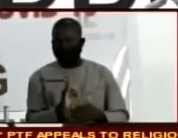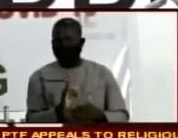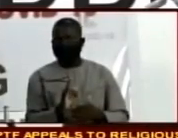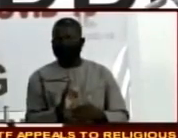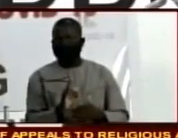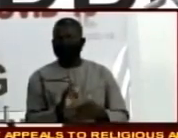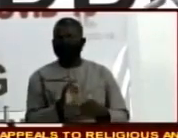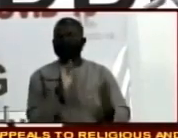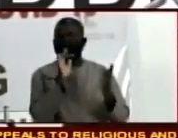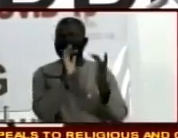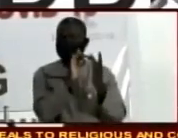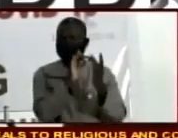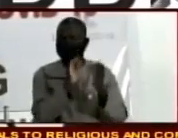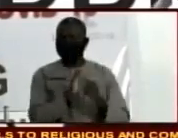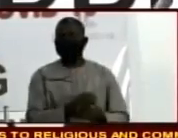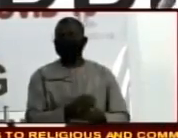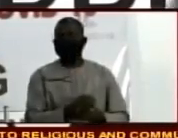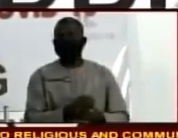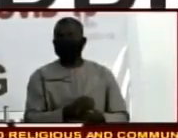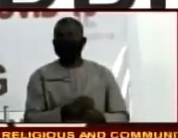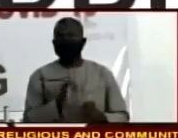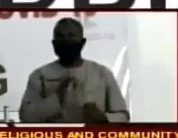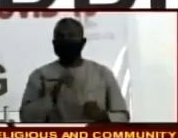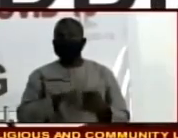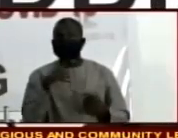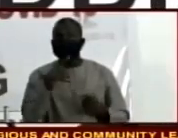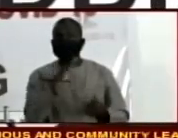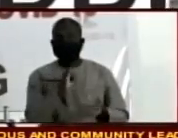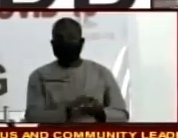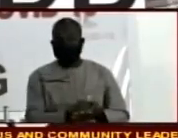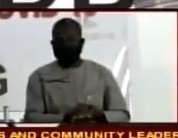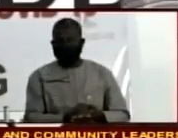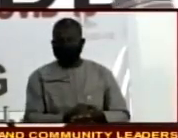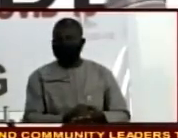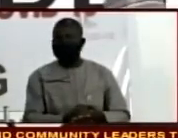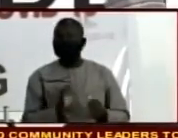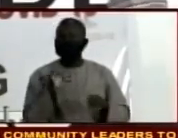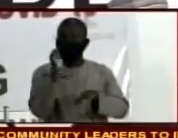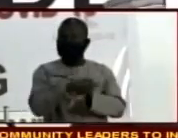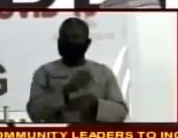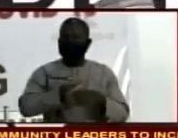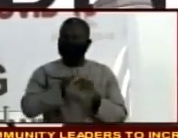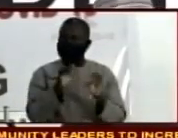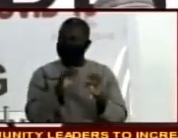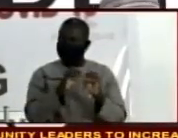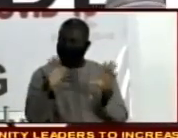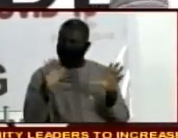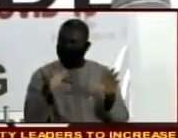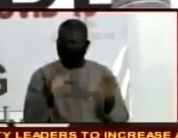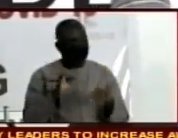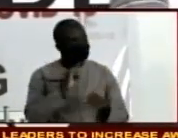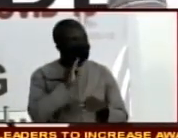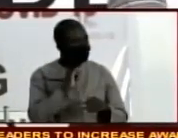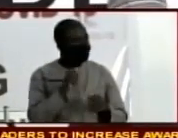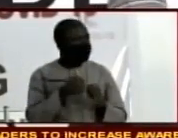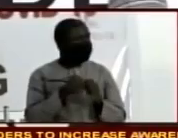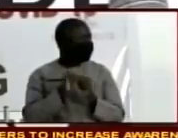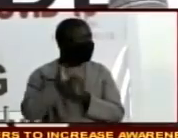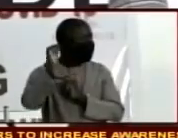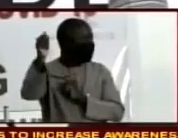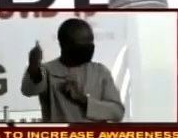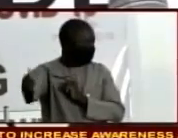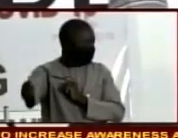that the COVID pandemic in Nigeria is far from over. Our chances of coming out of this crisis